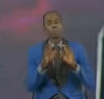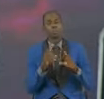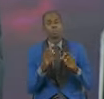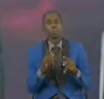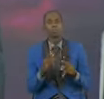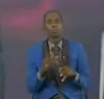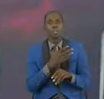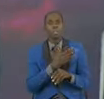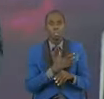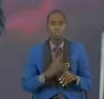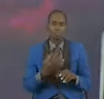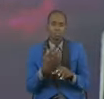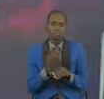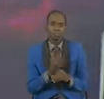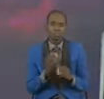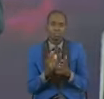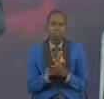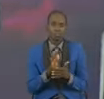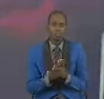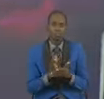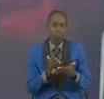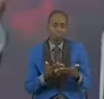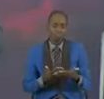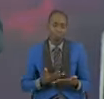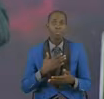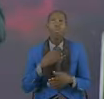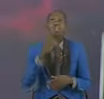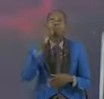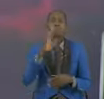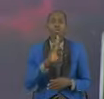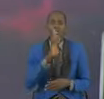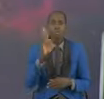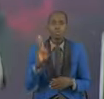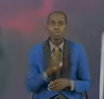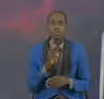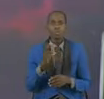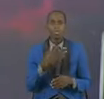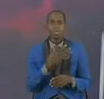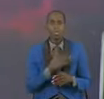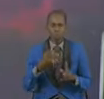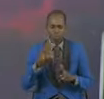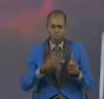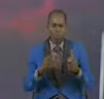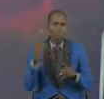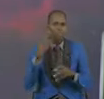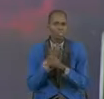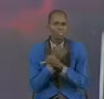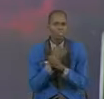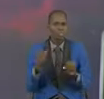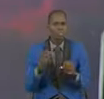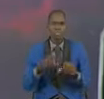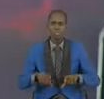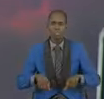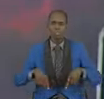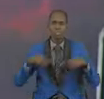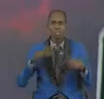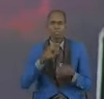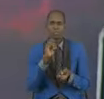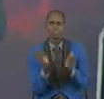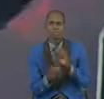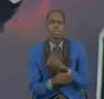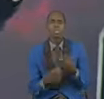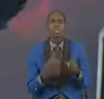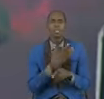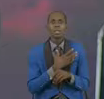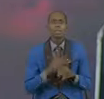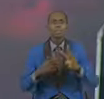paper, and God used me, and people were saved, and people repented, lives turned around. And then the second